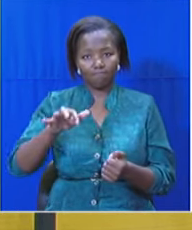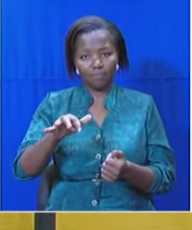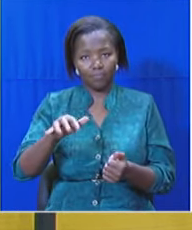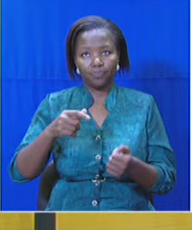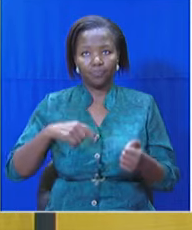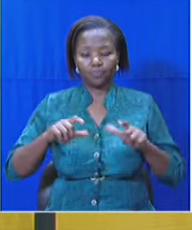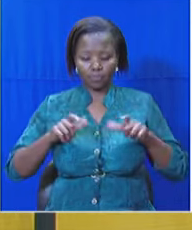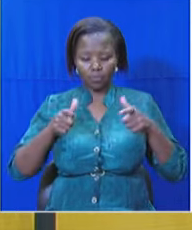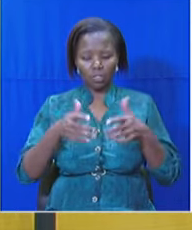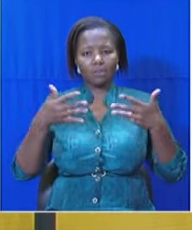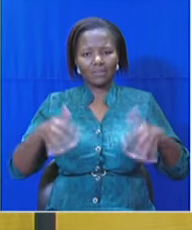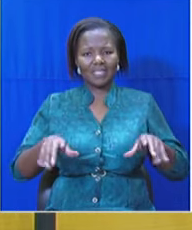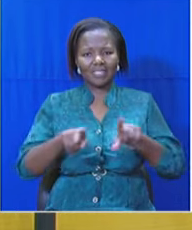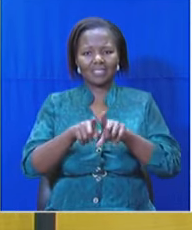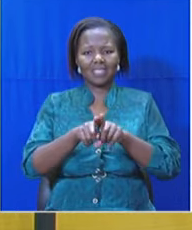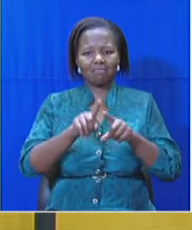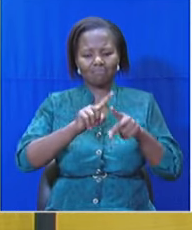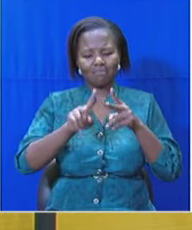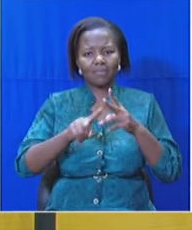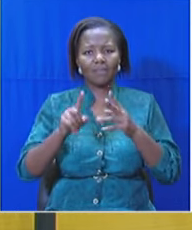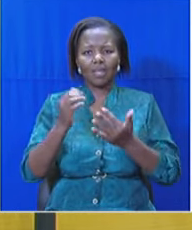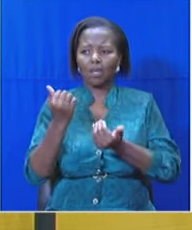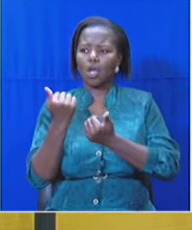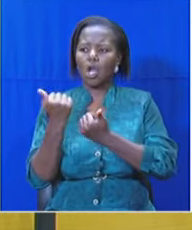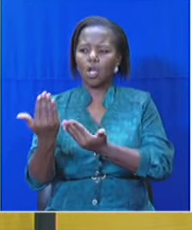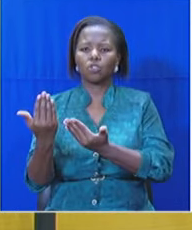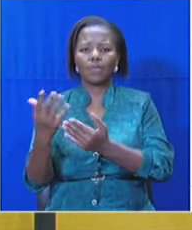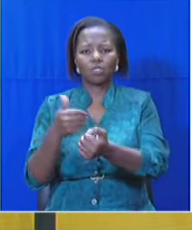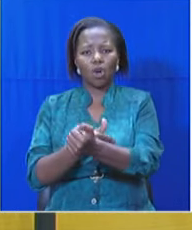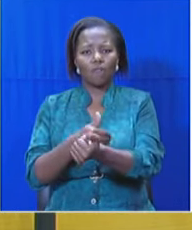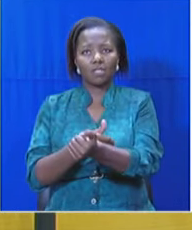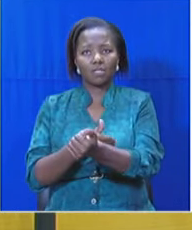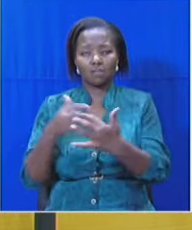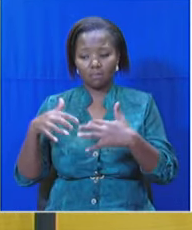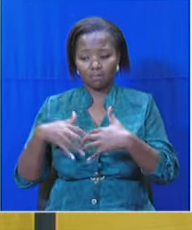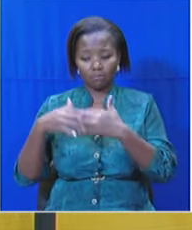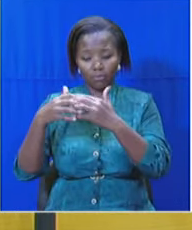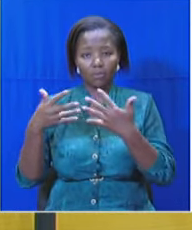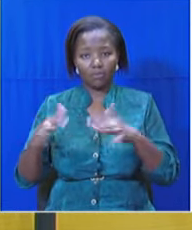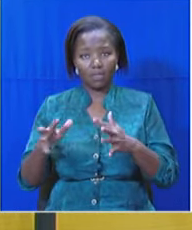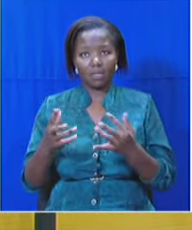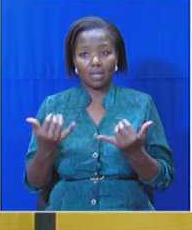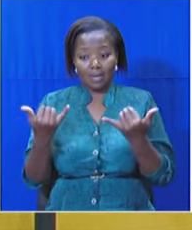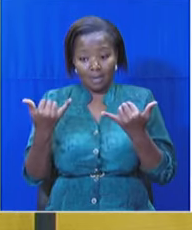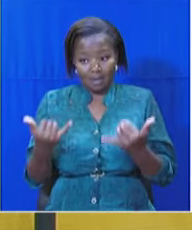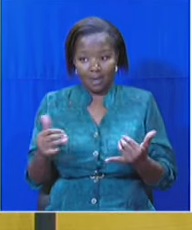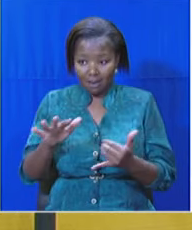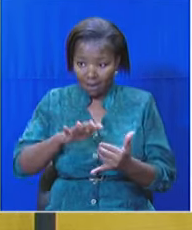also produced mobile lodgement offices. Luyaqhuma ngoku uthuli ezilalini.